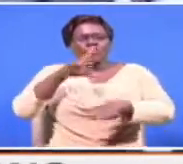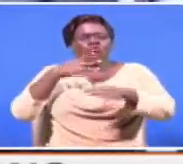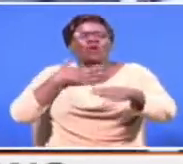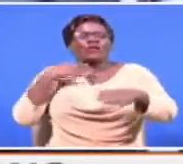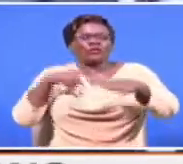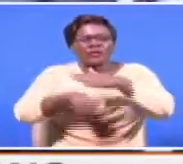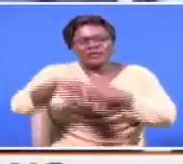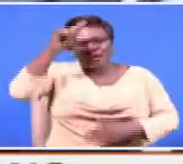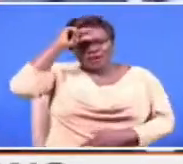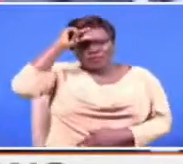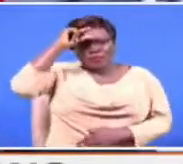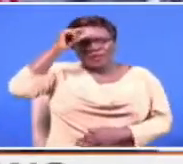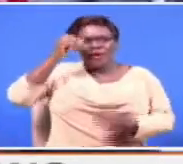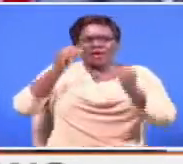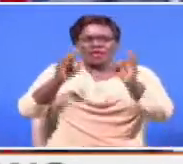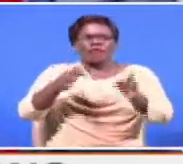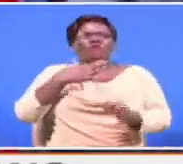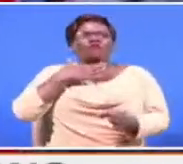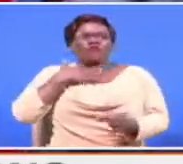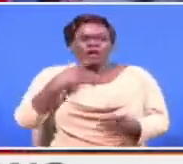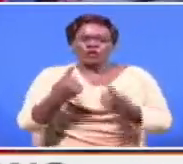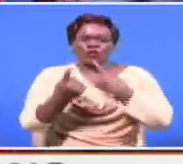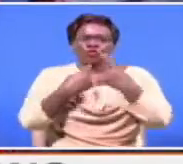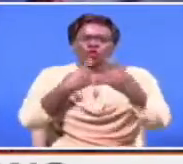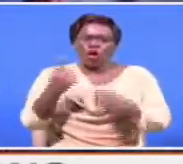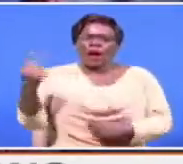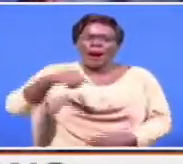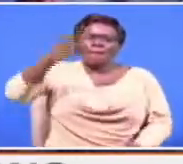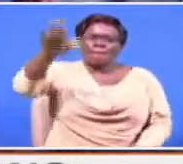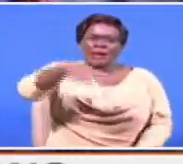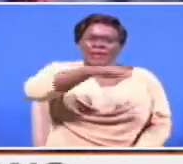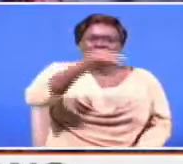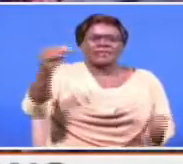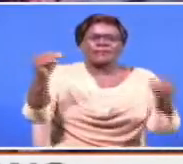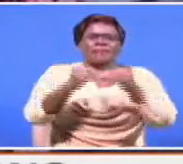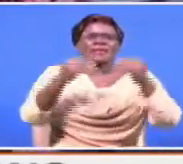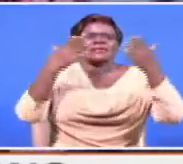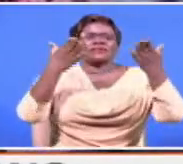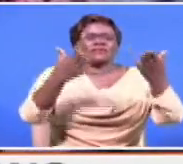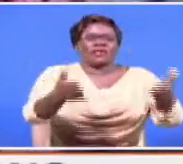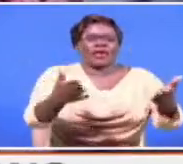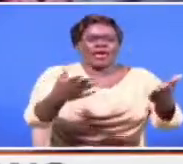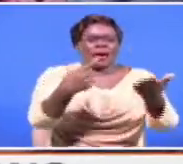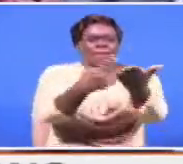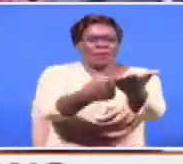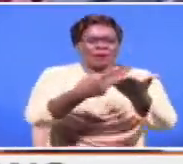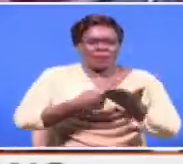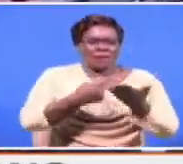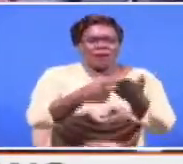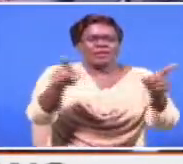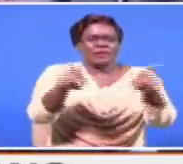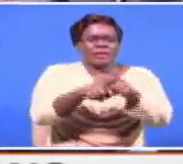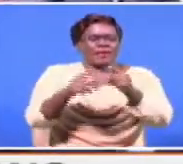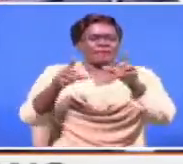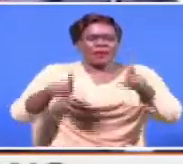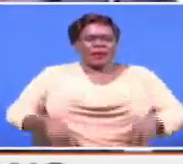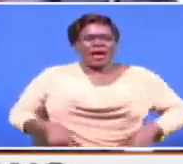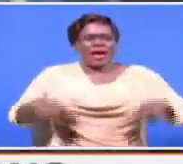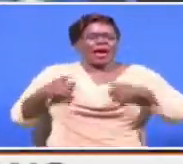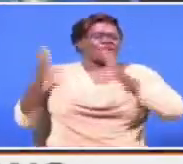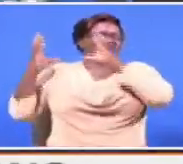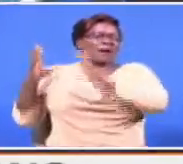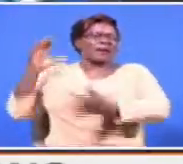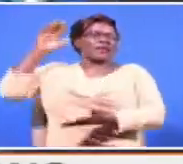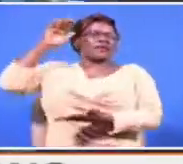kwa serikali. Na kama mnataka tuongee mkuje bunge, tukabiliane na majiririano, kama ni gharama ya maisha,